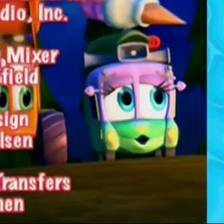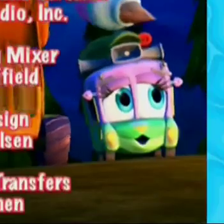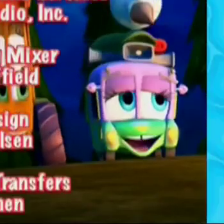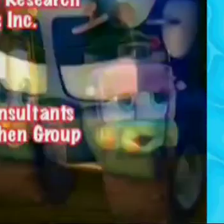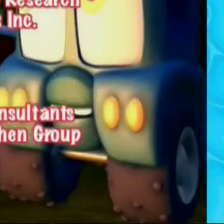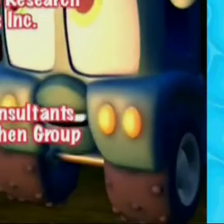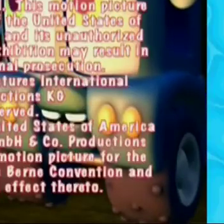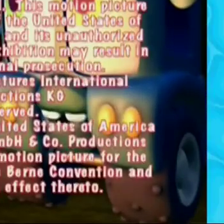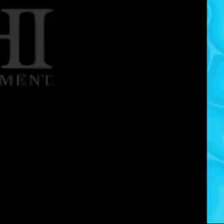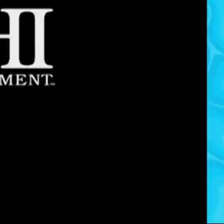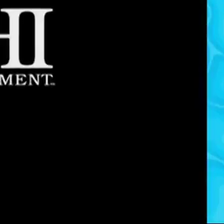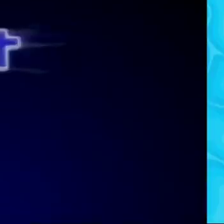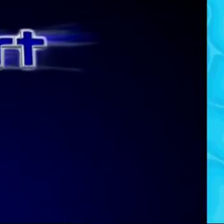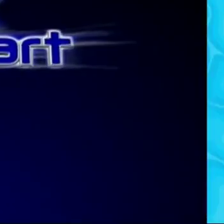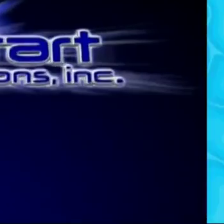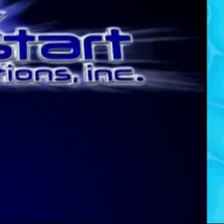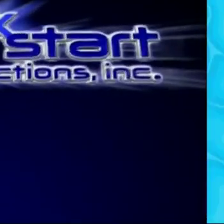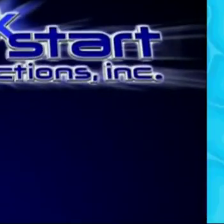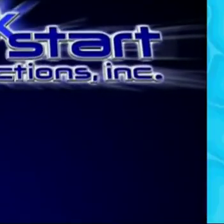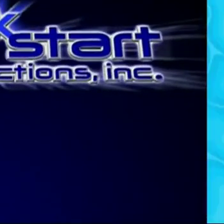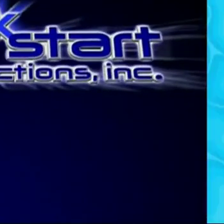you're around.